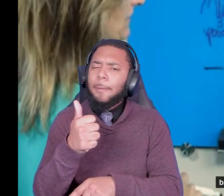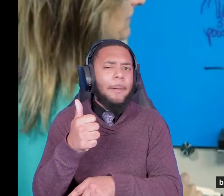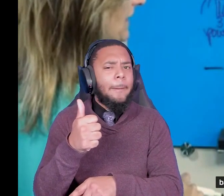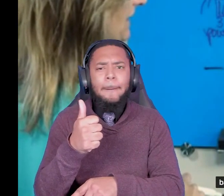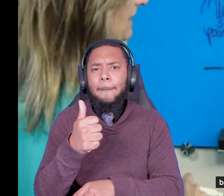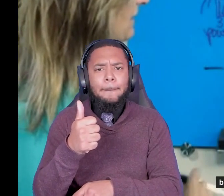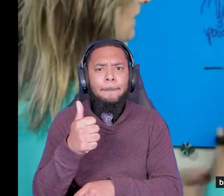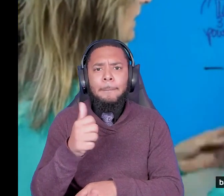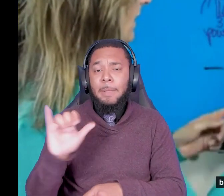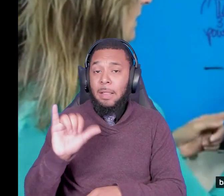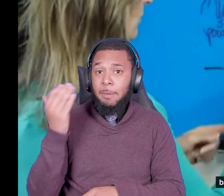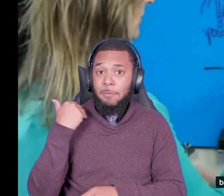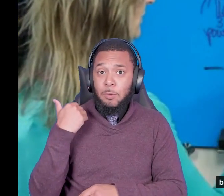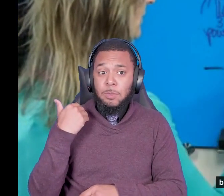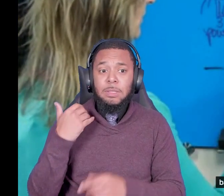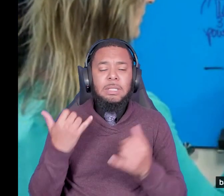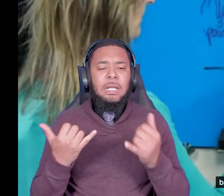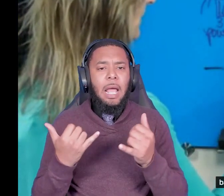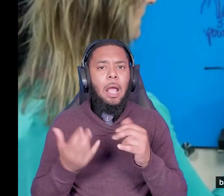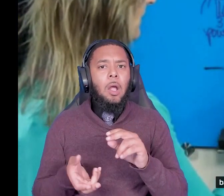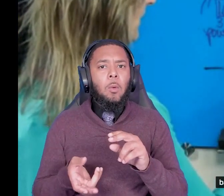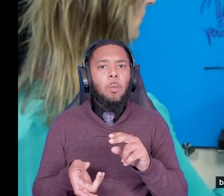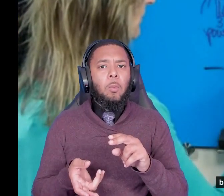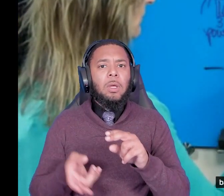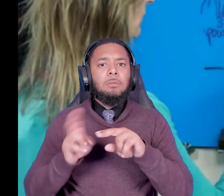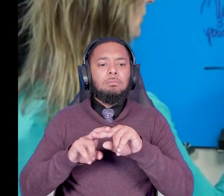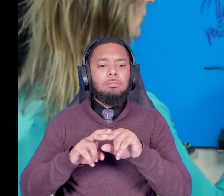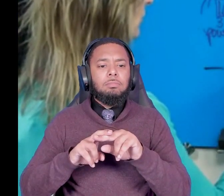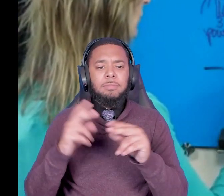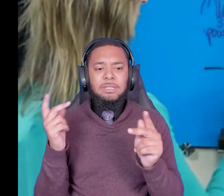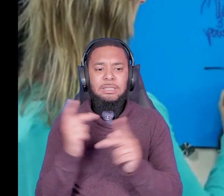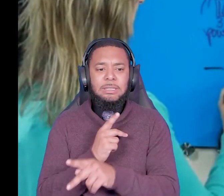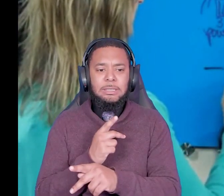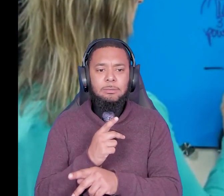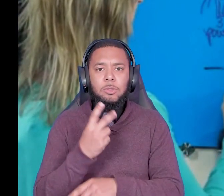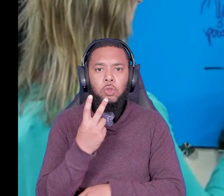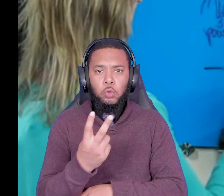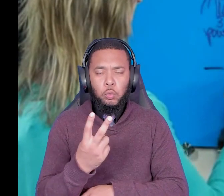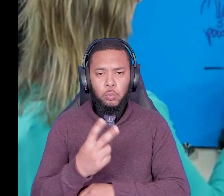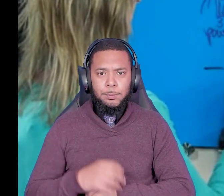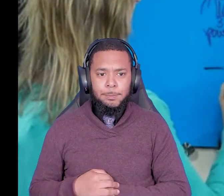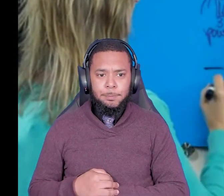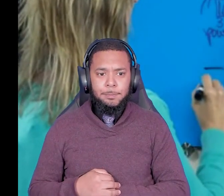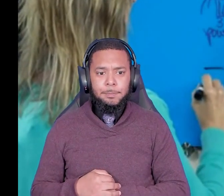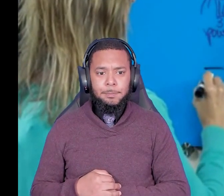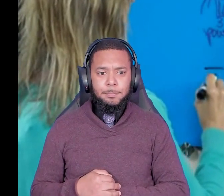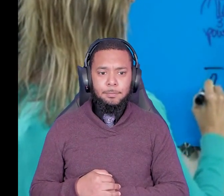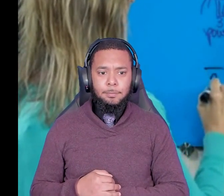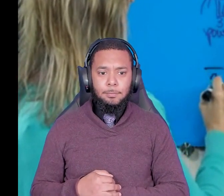with a base 10, we're going to go up by a power of 2.